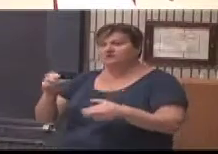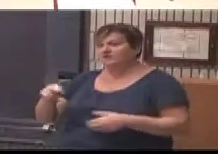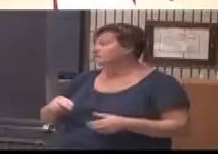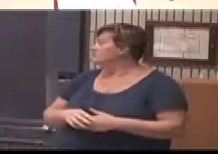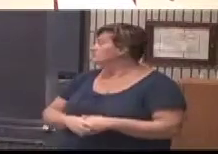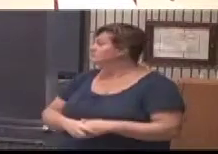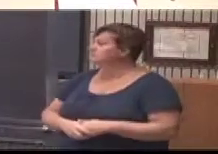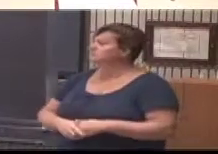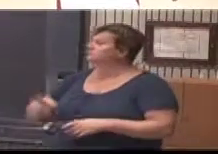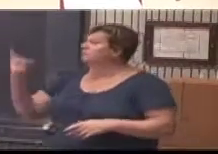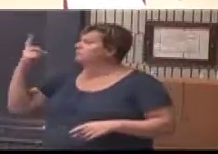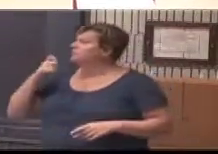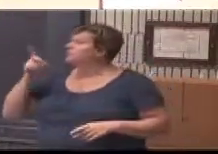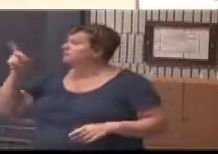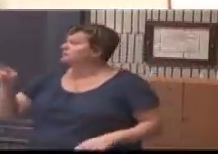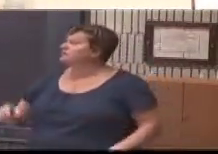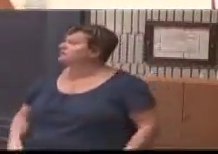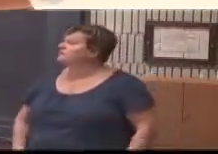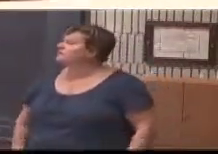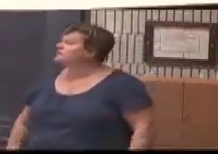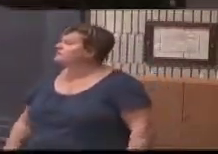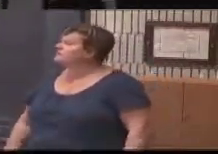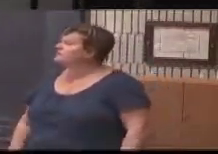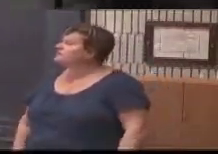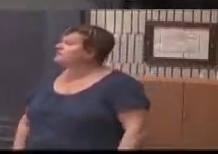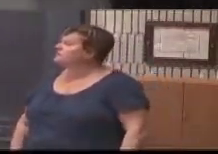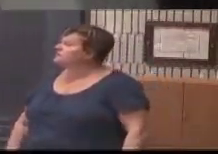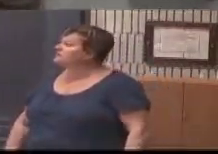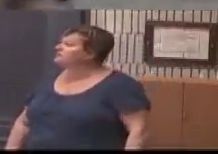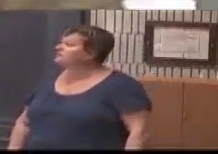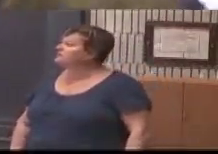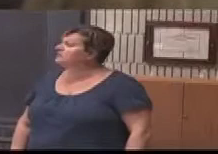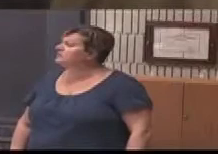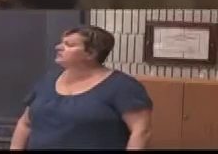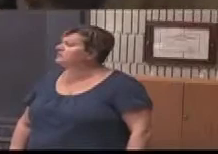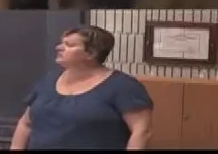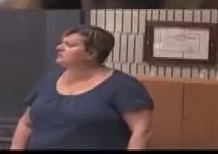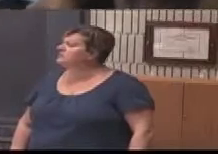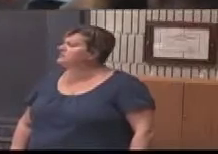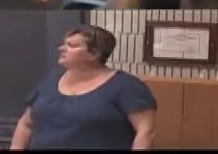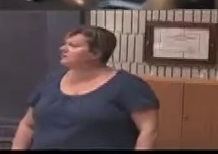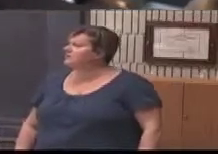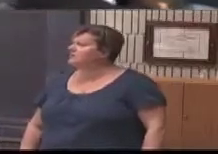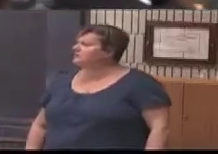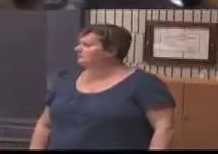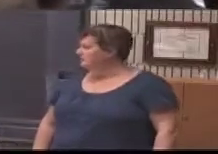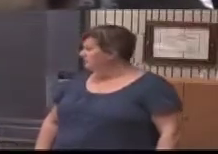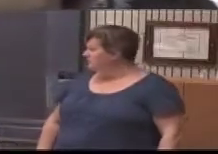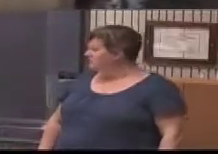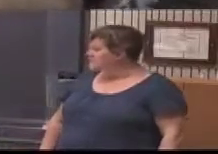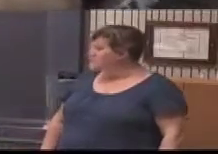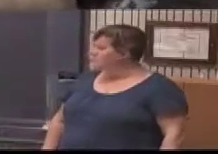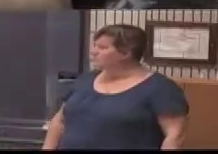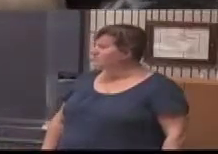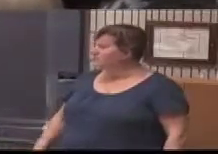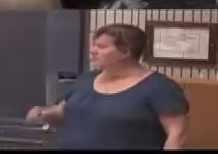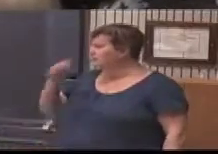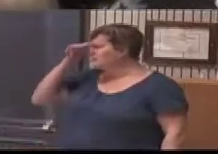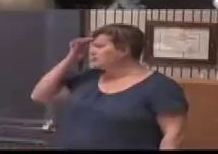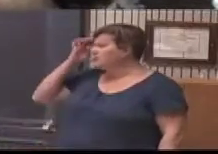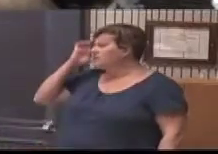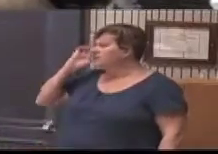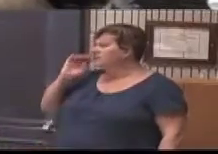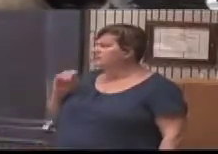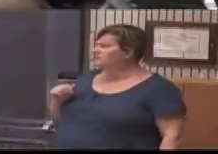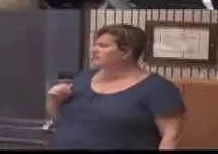had a question over here. I was curious, do you do like fundraisers to help raise money? What would you be willing to like work with